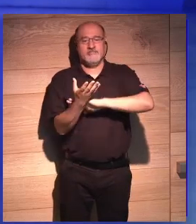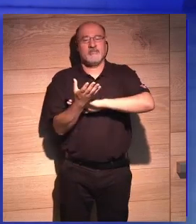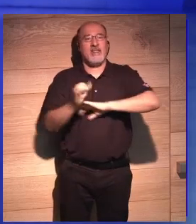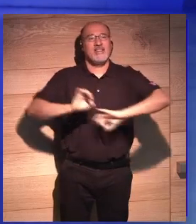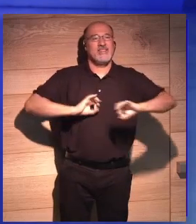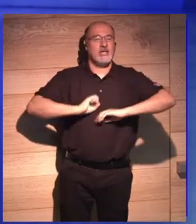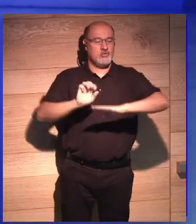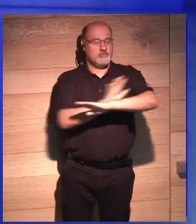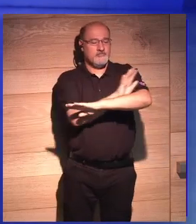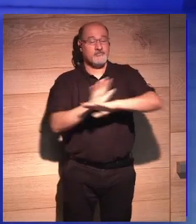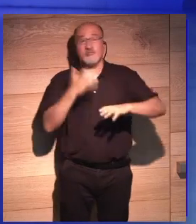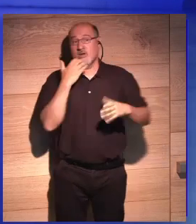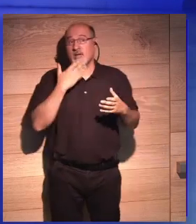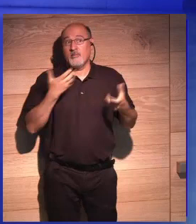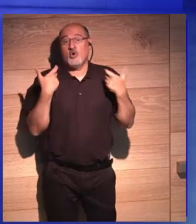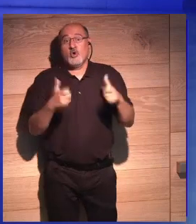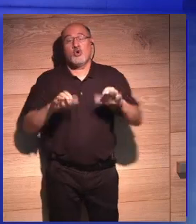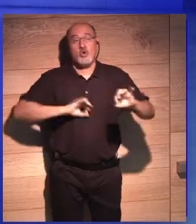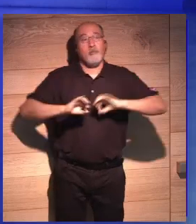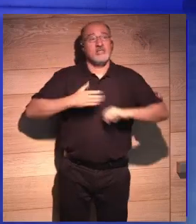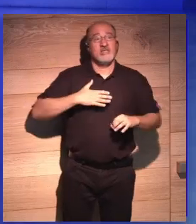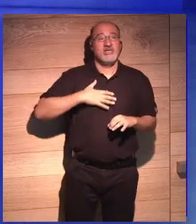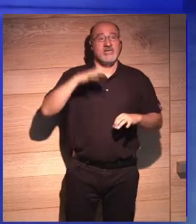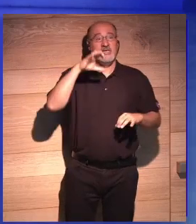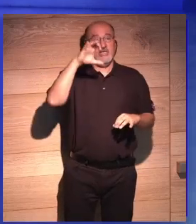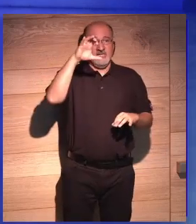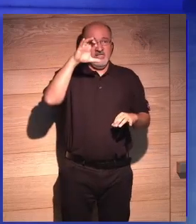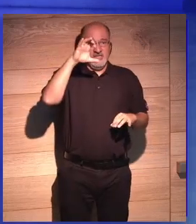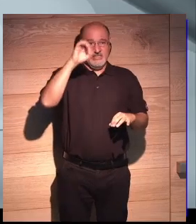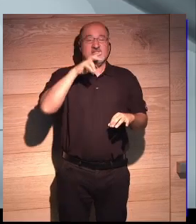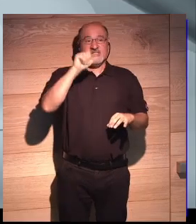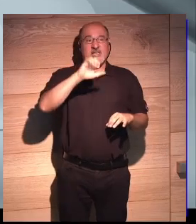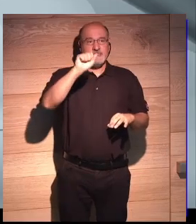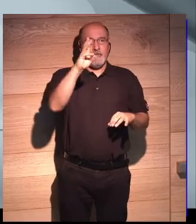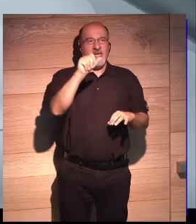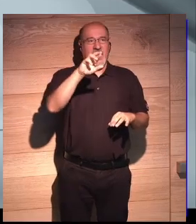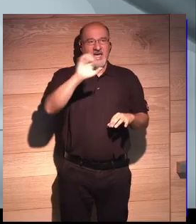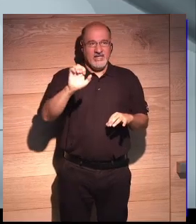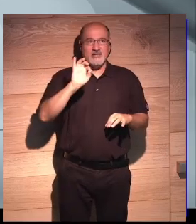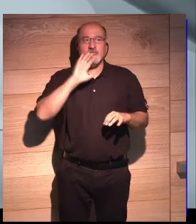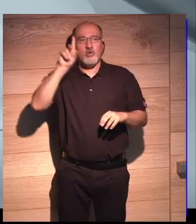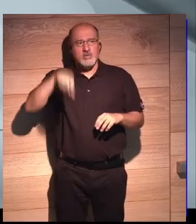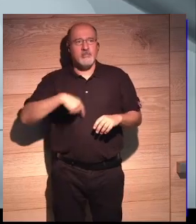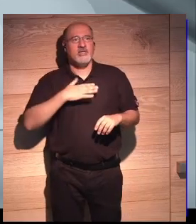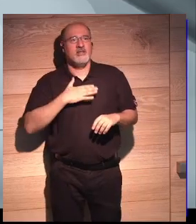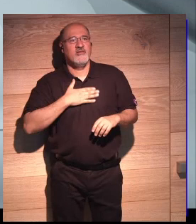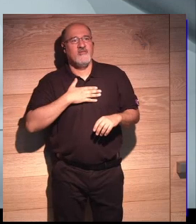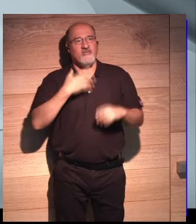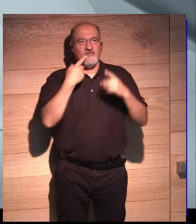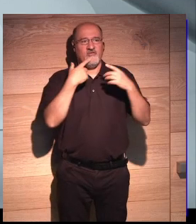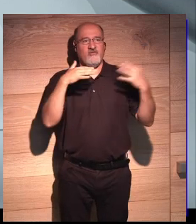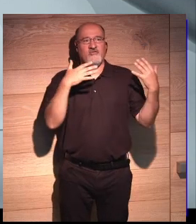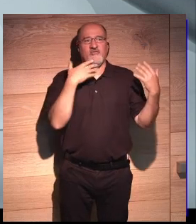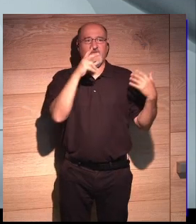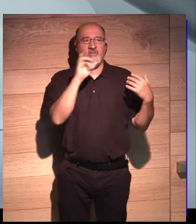the Philharmonia Orchestra, Magic Leap and Intel, Epic Games, the Phi Centre, and